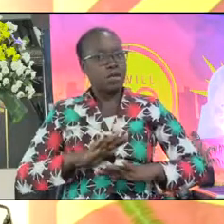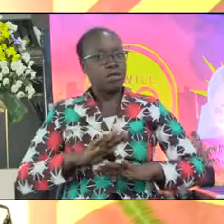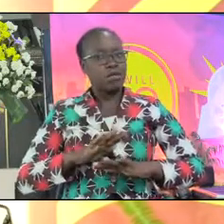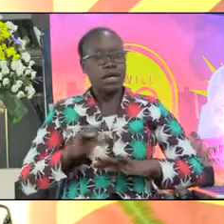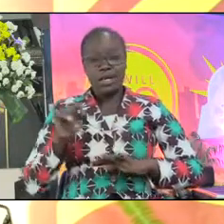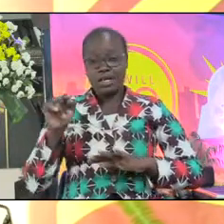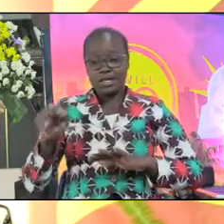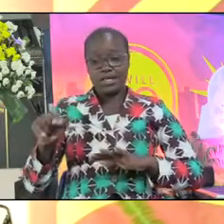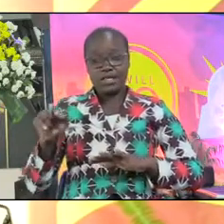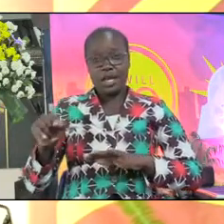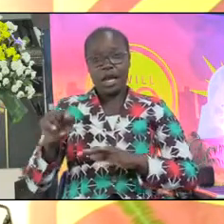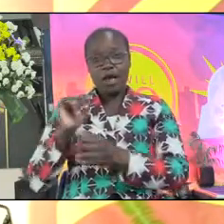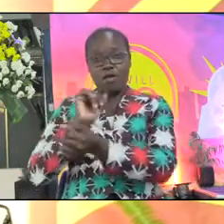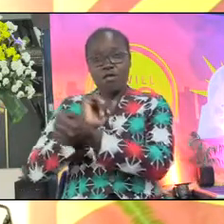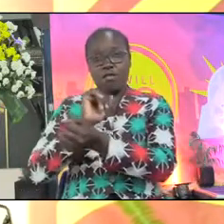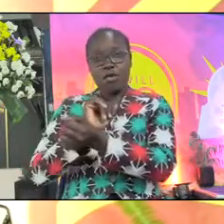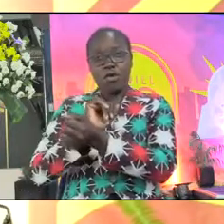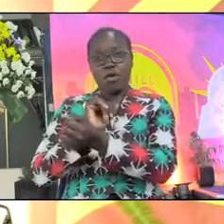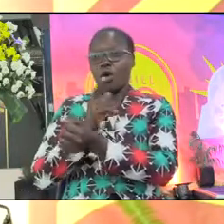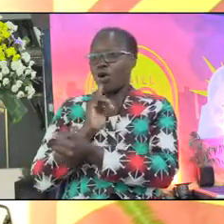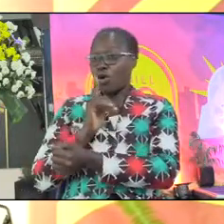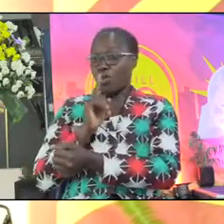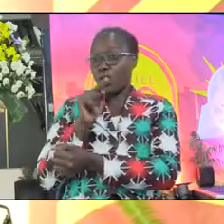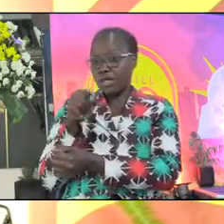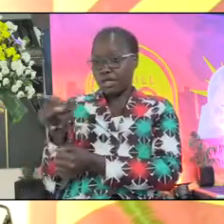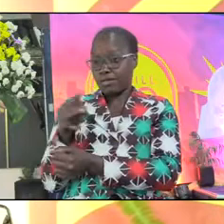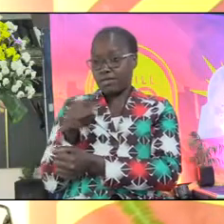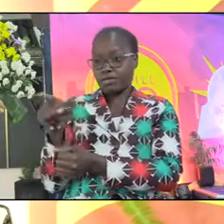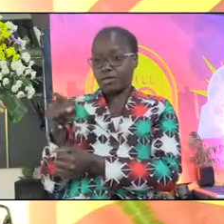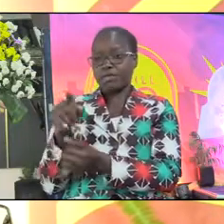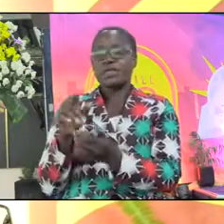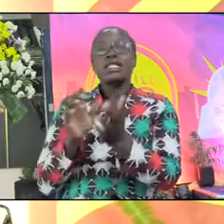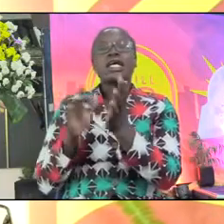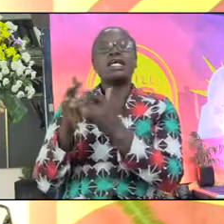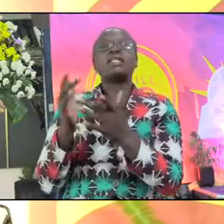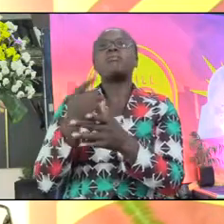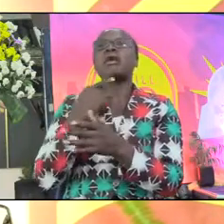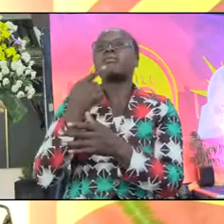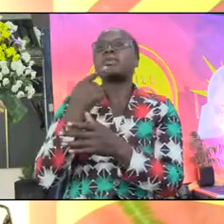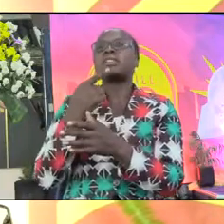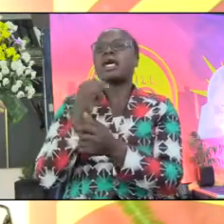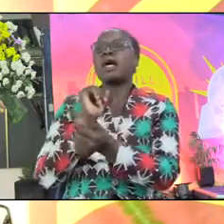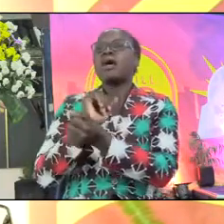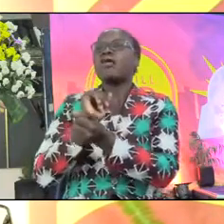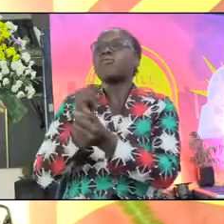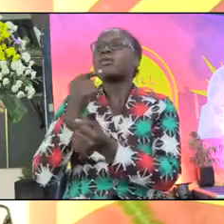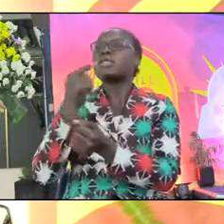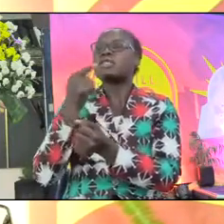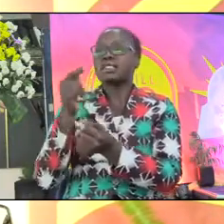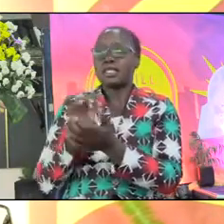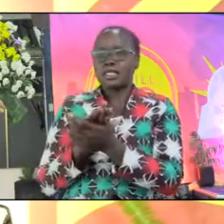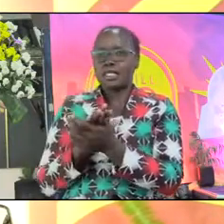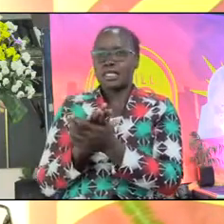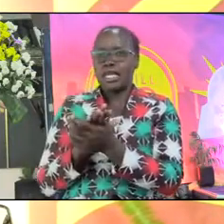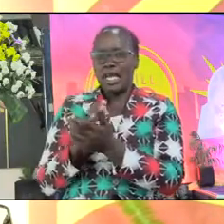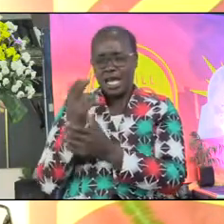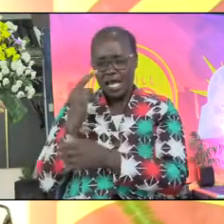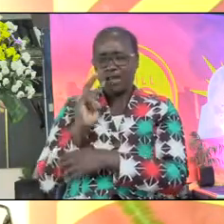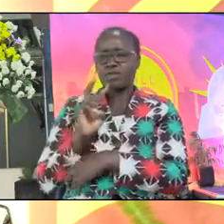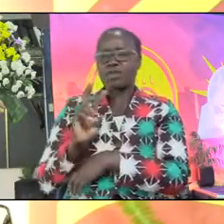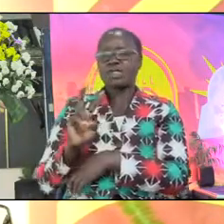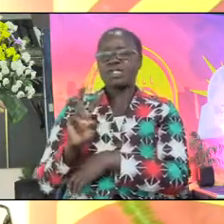That's when Paul warned them. And the Bible says that Paul said, I